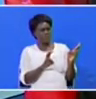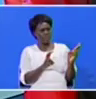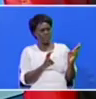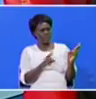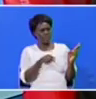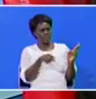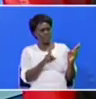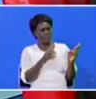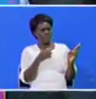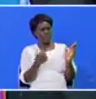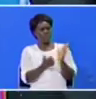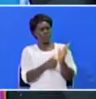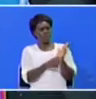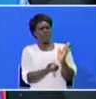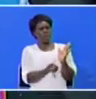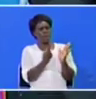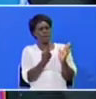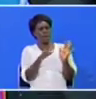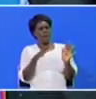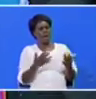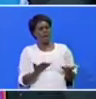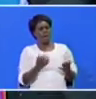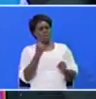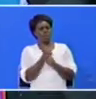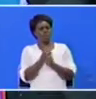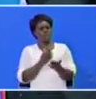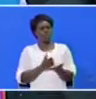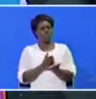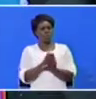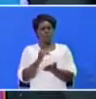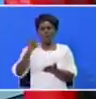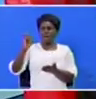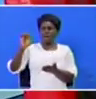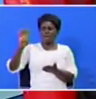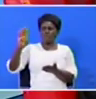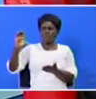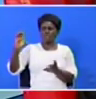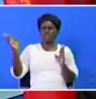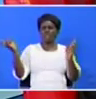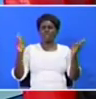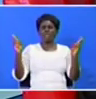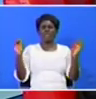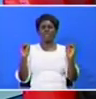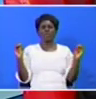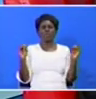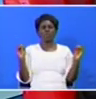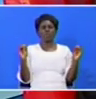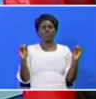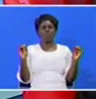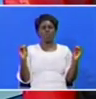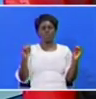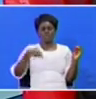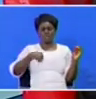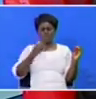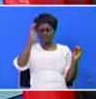spikes in the works with a view to making sure that the IEBC is not ready to conduct this election. We firmly